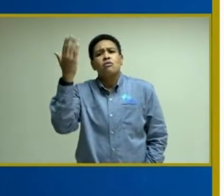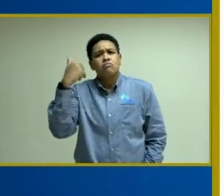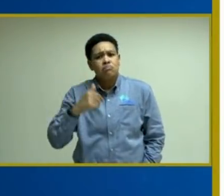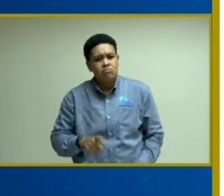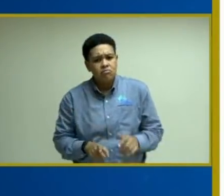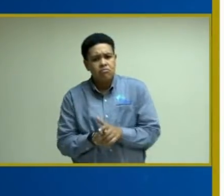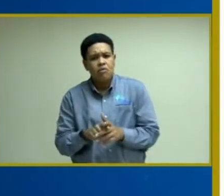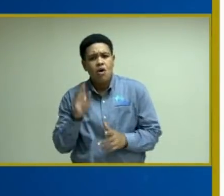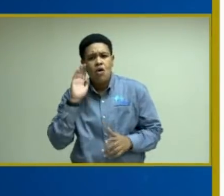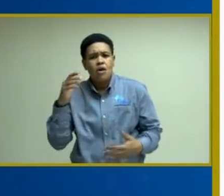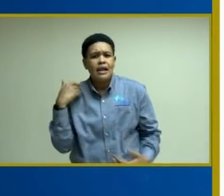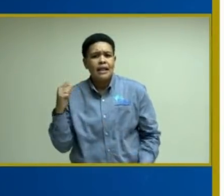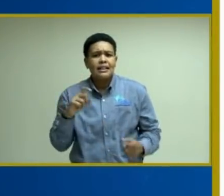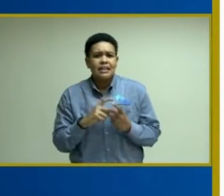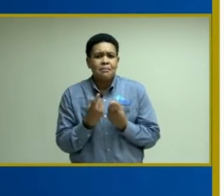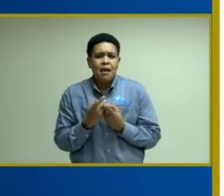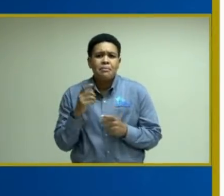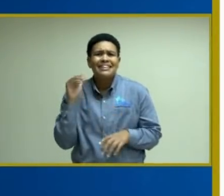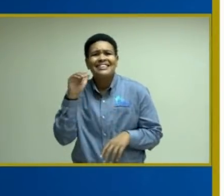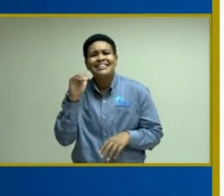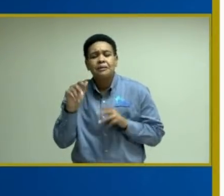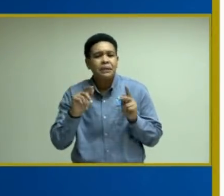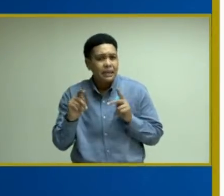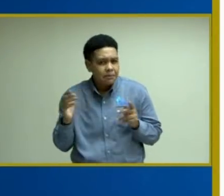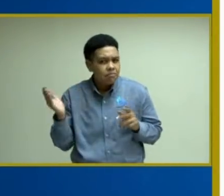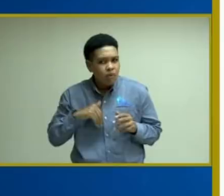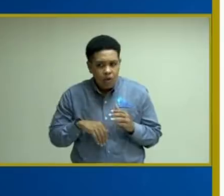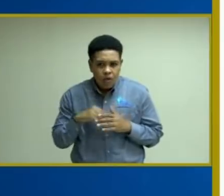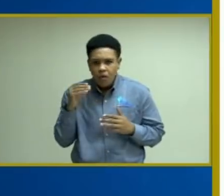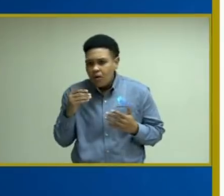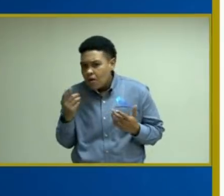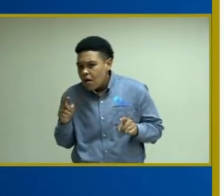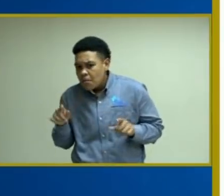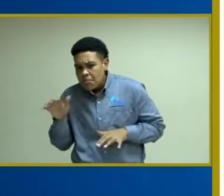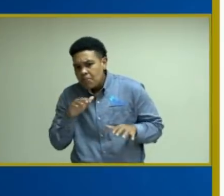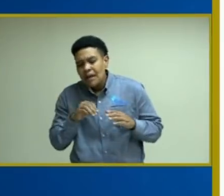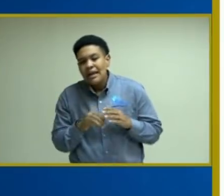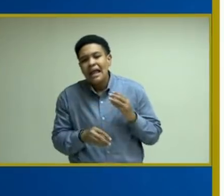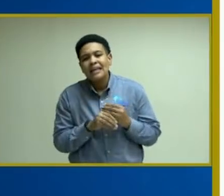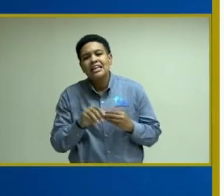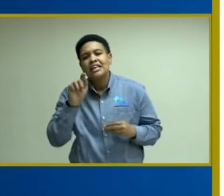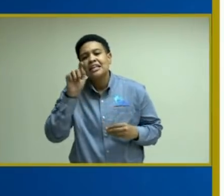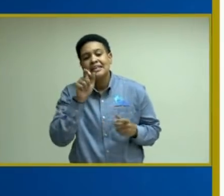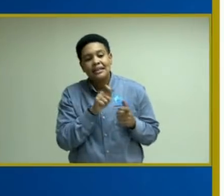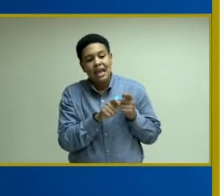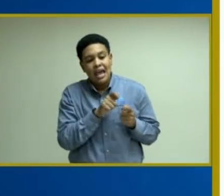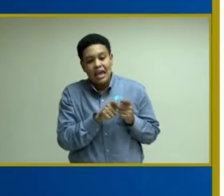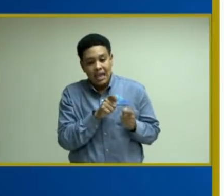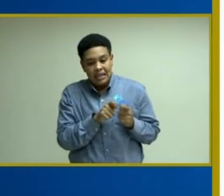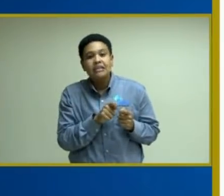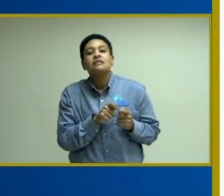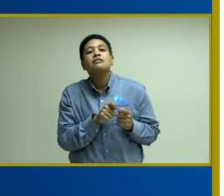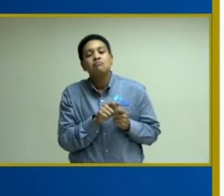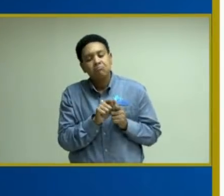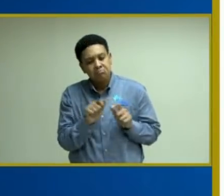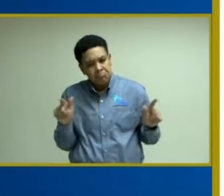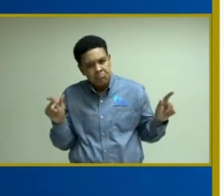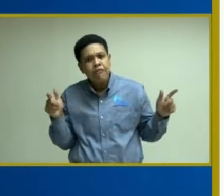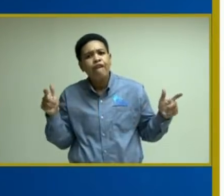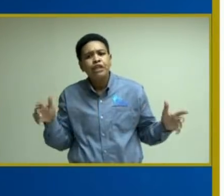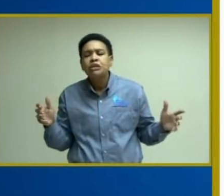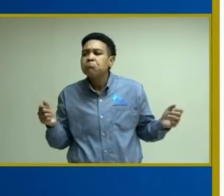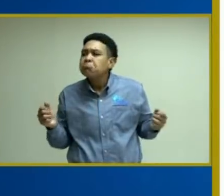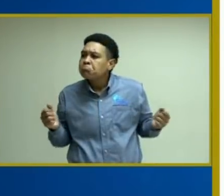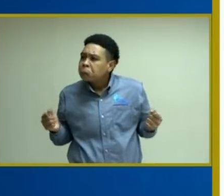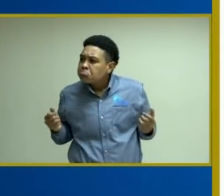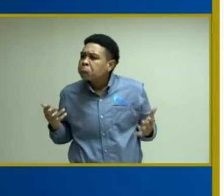All the health departments are calling out persons. In addition, text messages has been sent out,